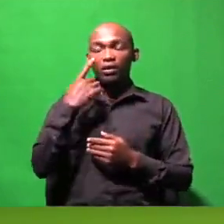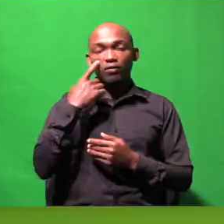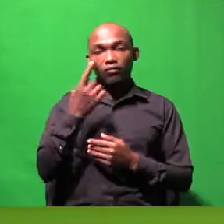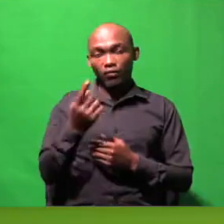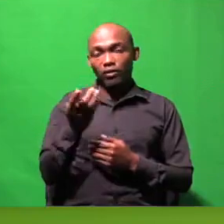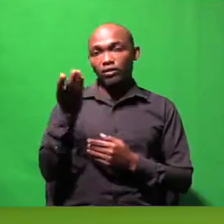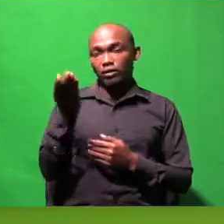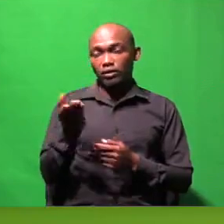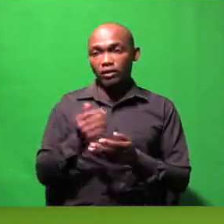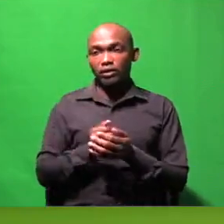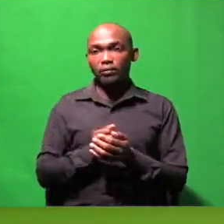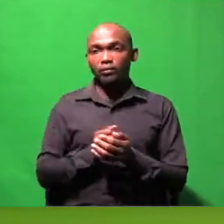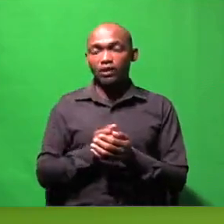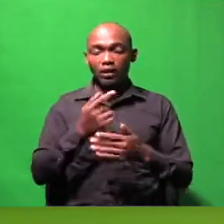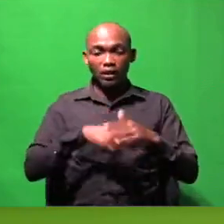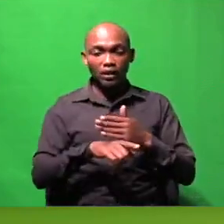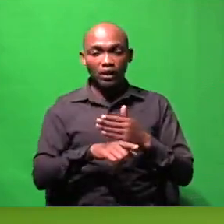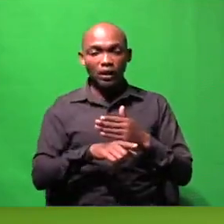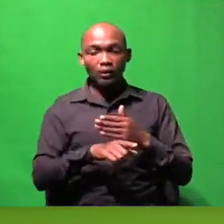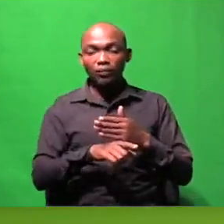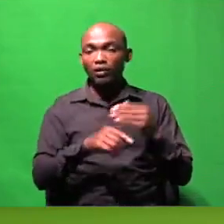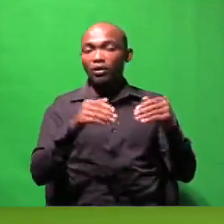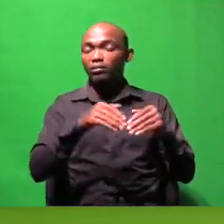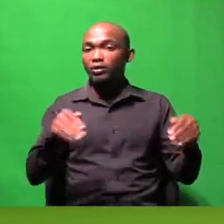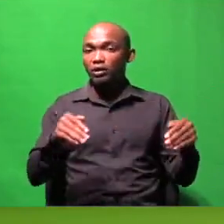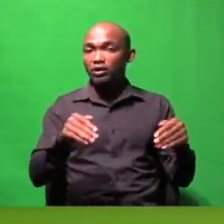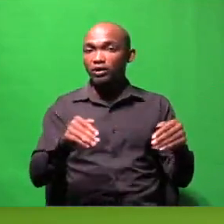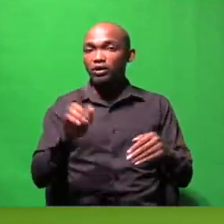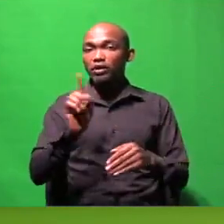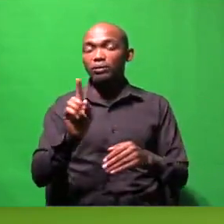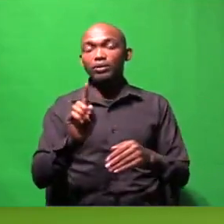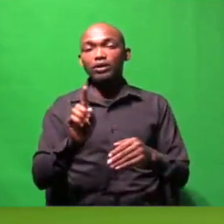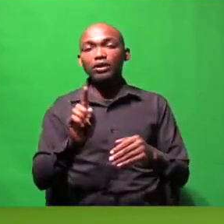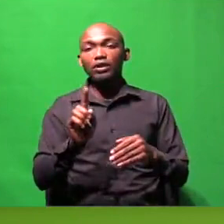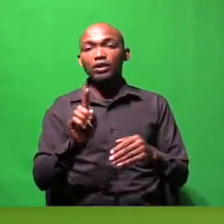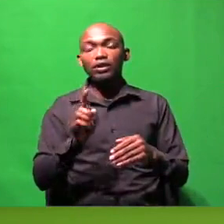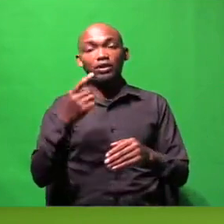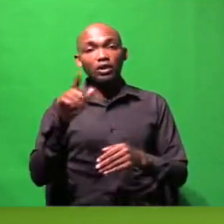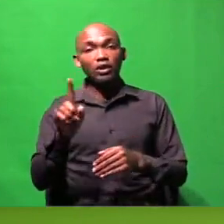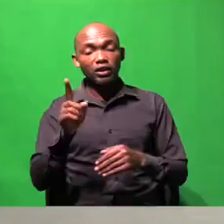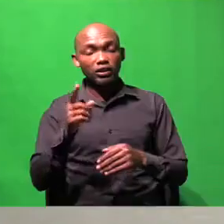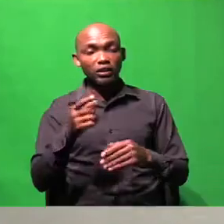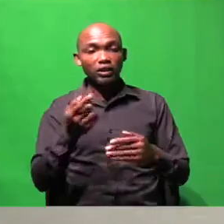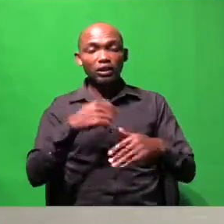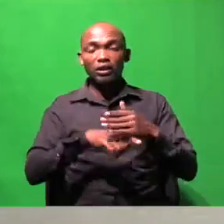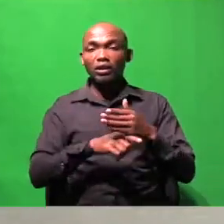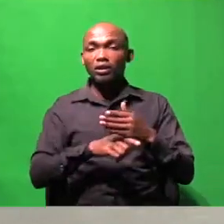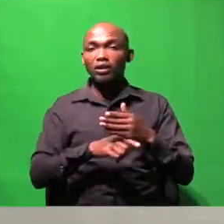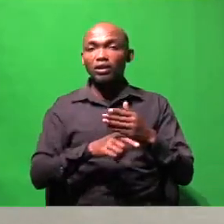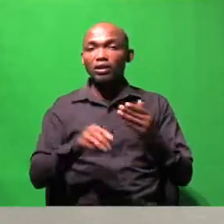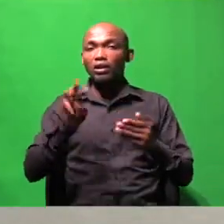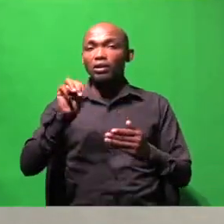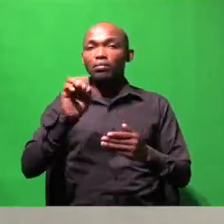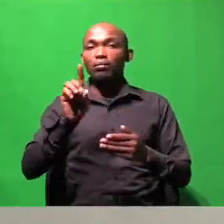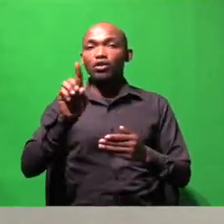have some limitation that being corrected by modern scientists. So when